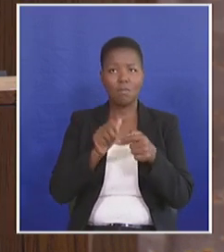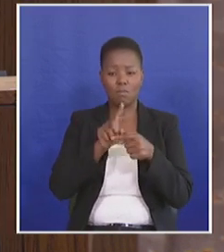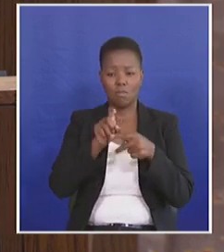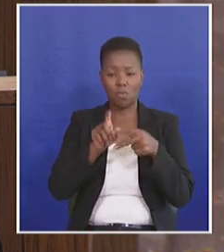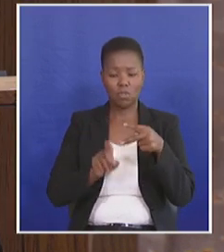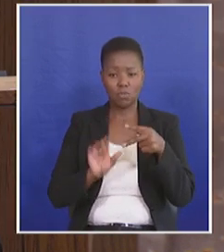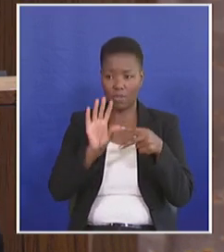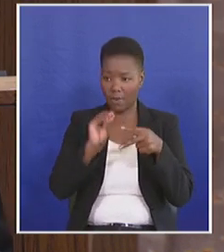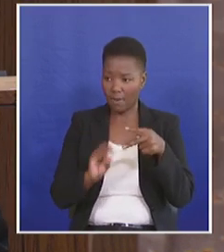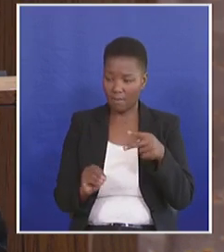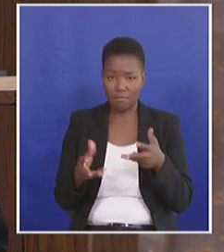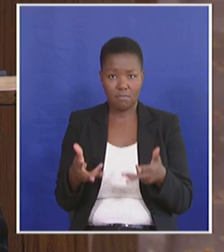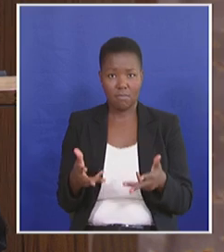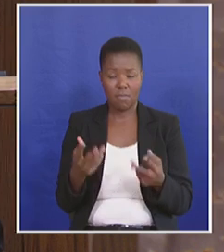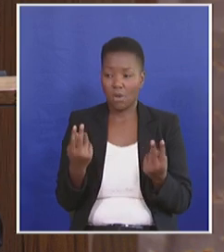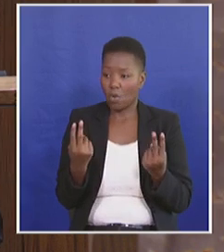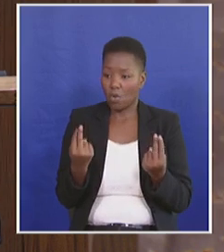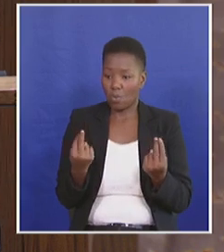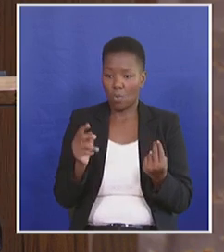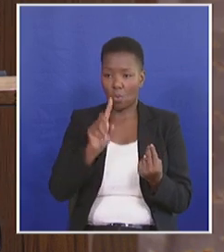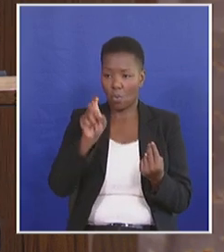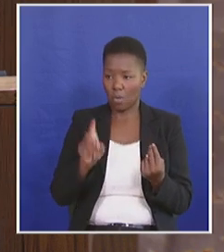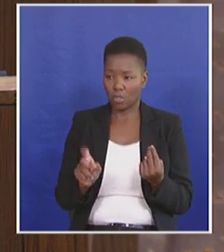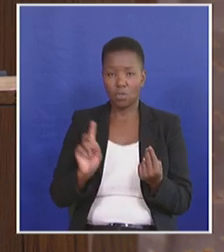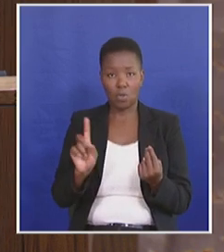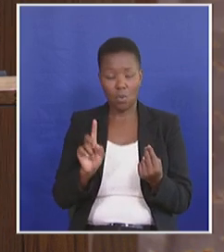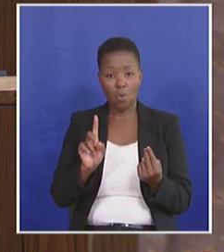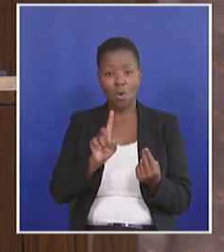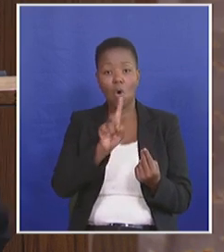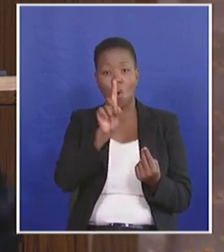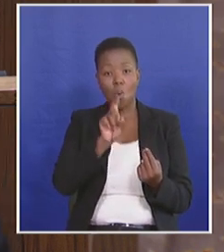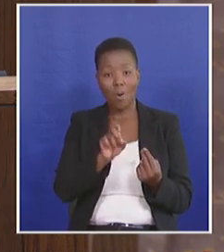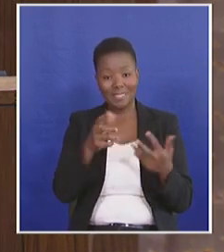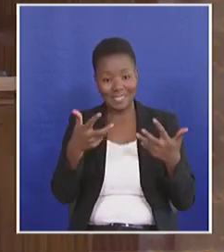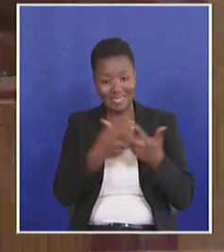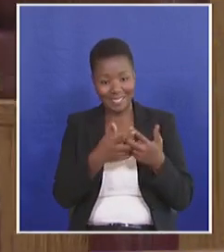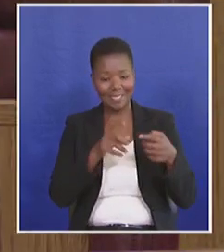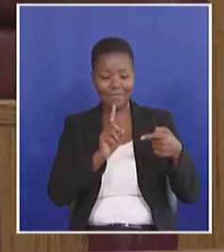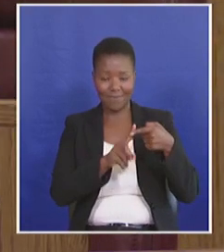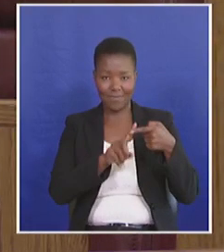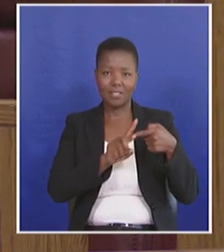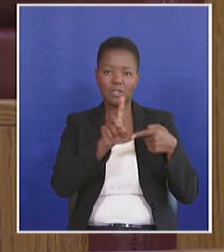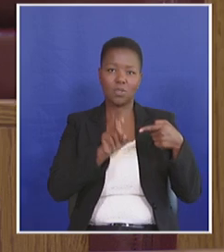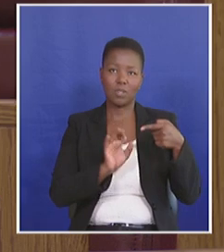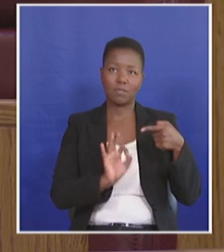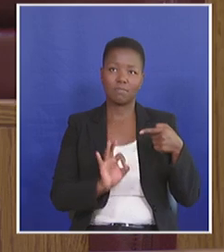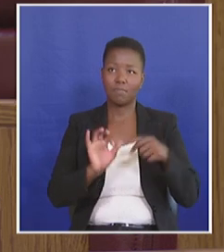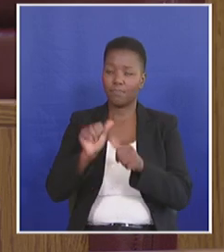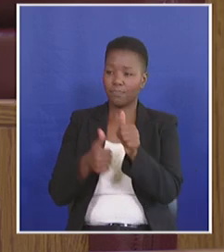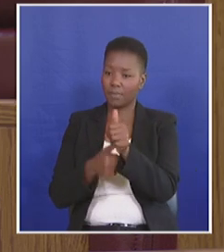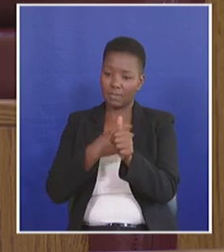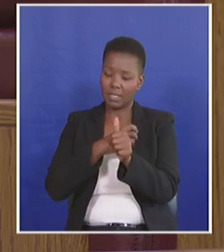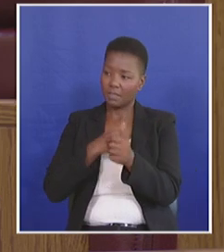question? Not new questions, follow-ups on this question. Thank you, Honourable Deputy Minister. Honourable